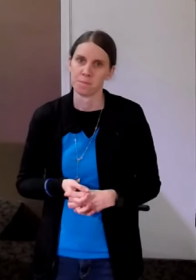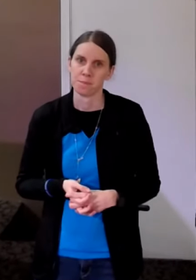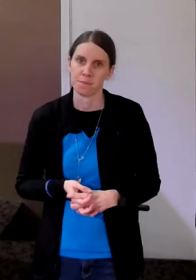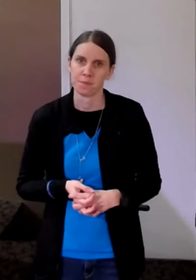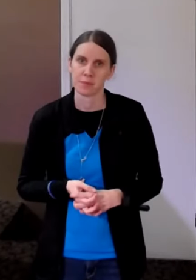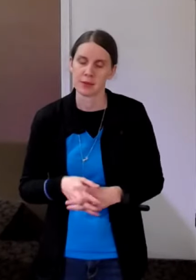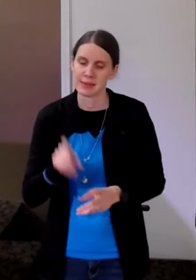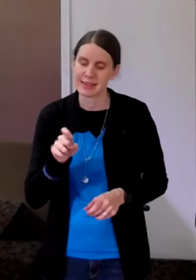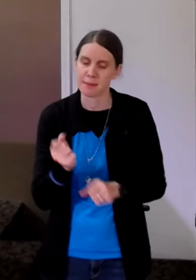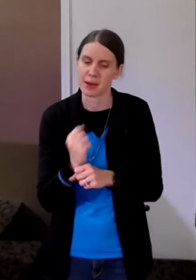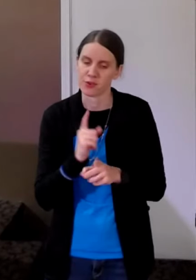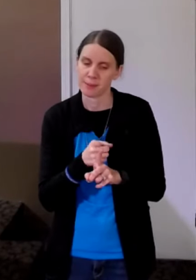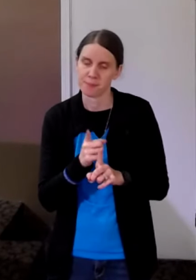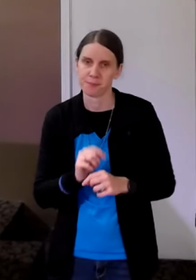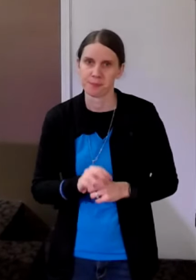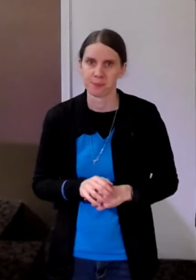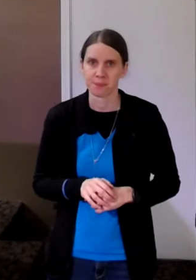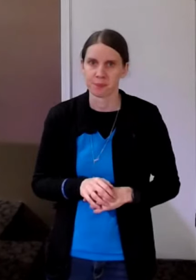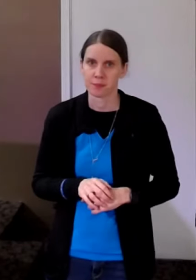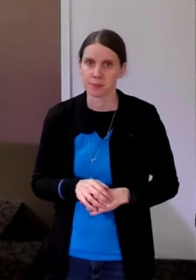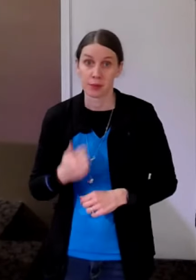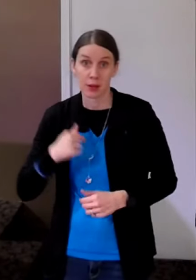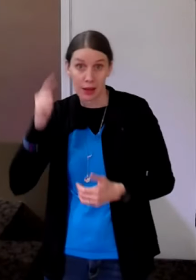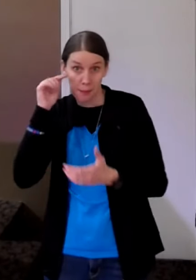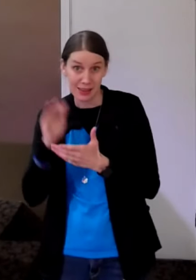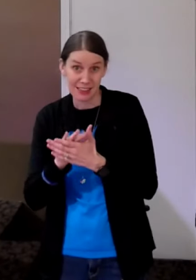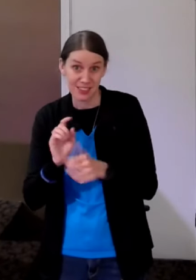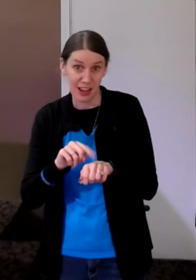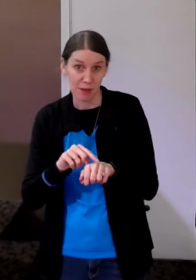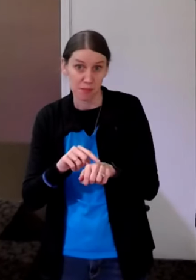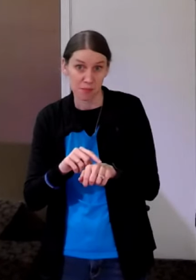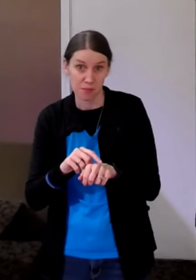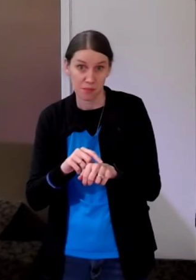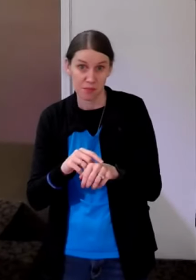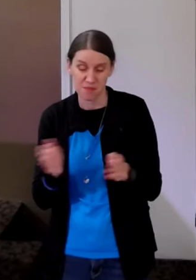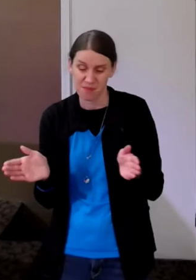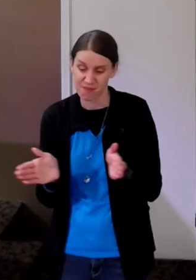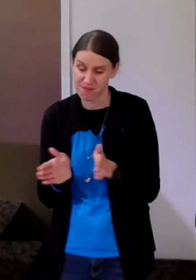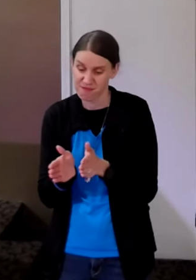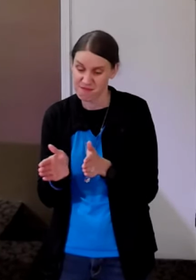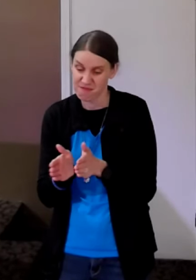And we need to get it right. I believe time is short.